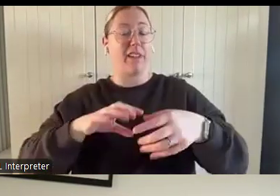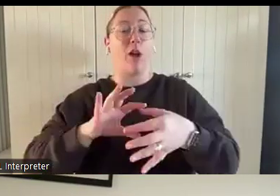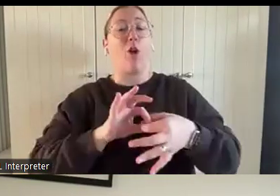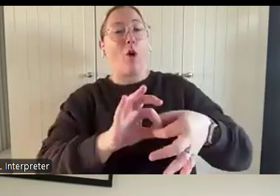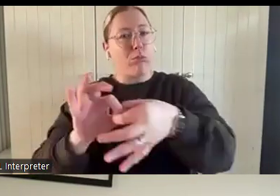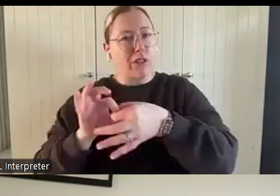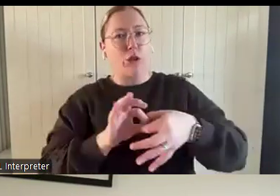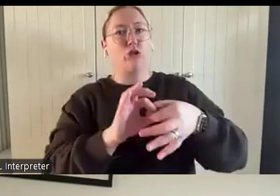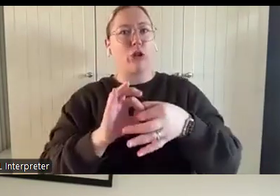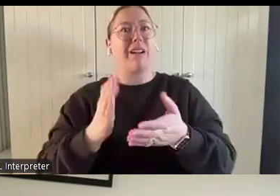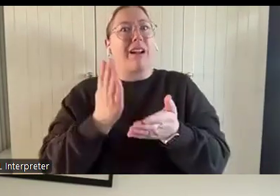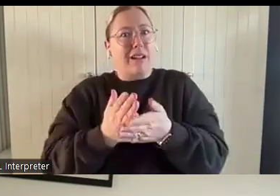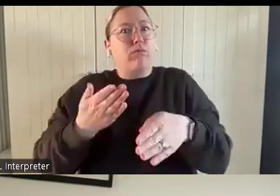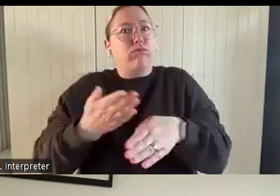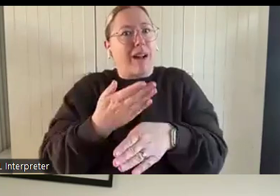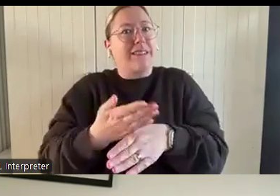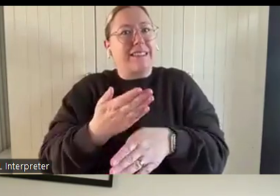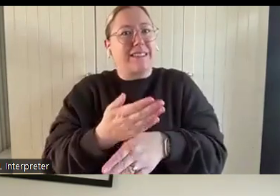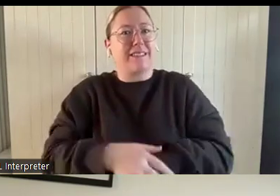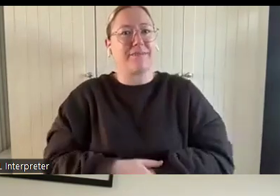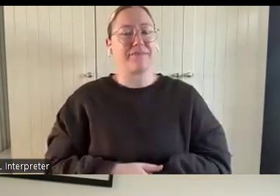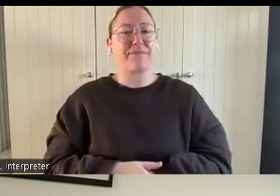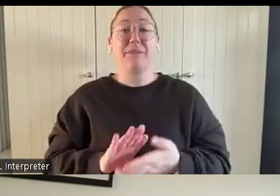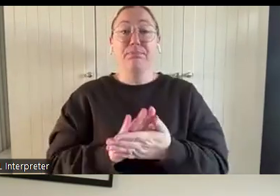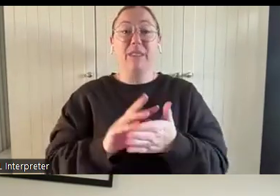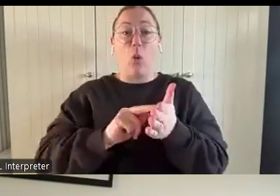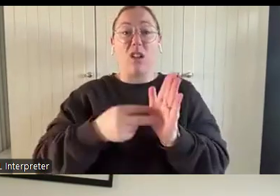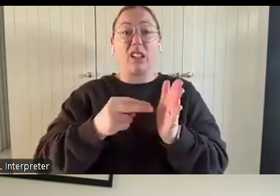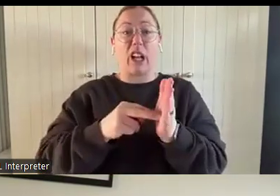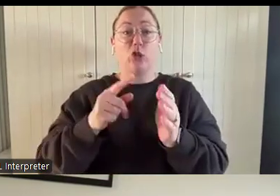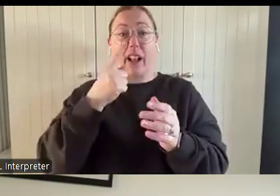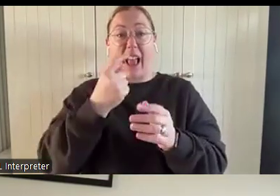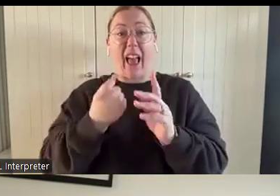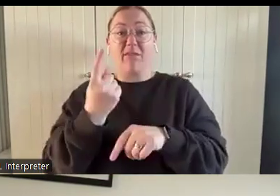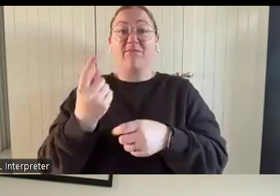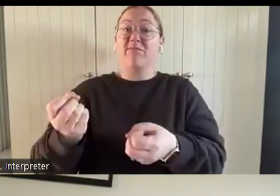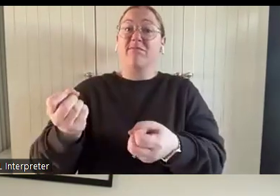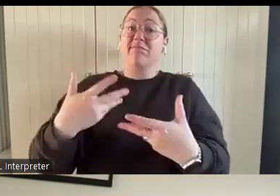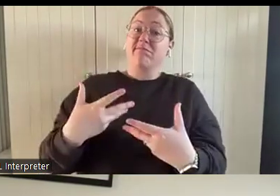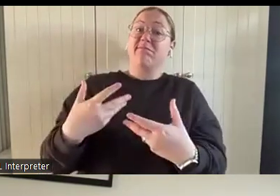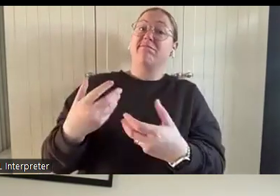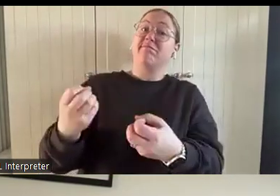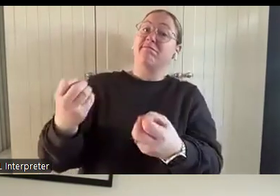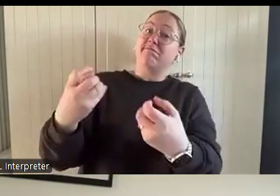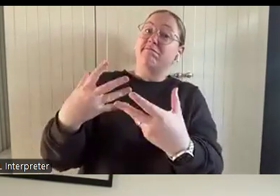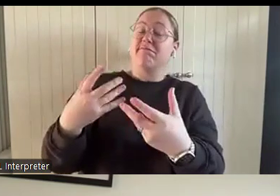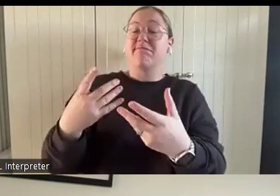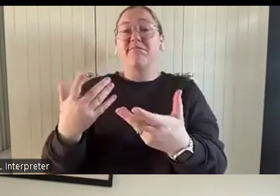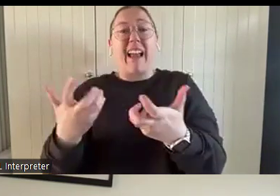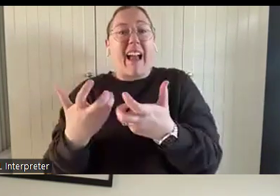is an opportunity for organisations to share how they've embedded co-production into their work and the processes they've